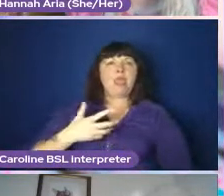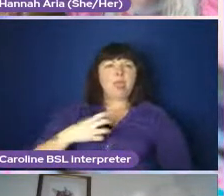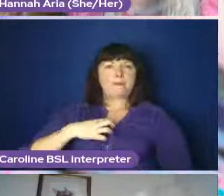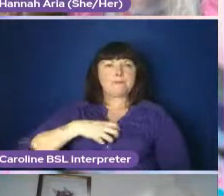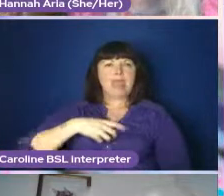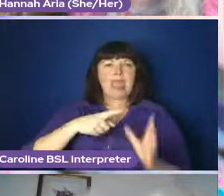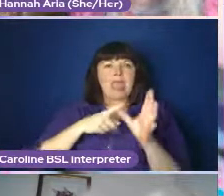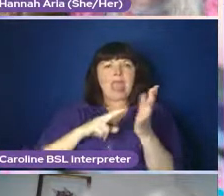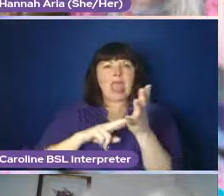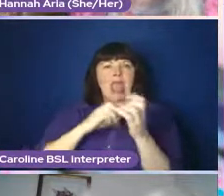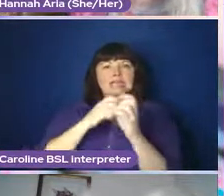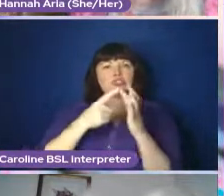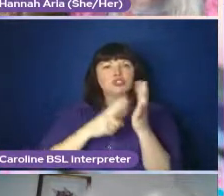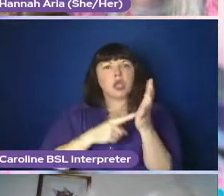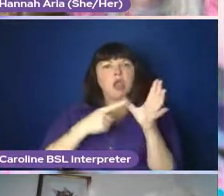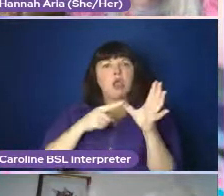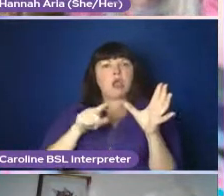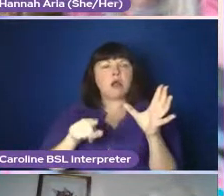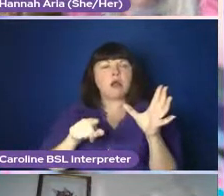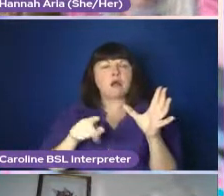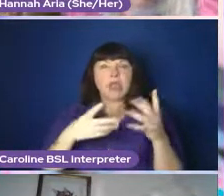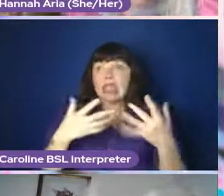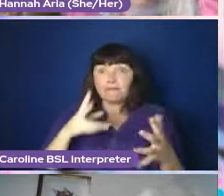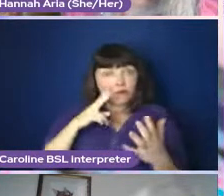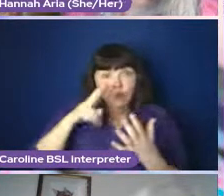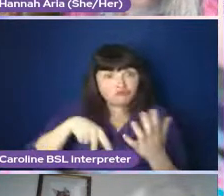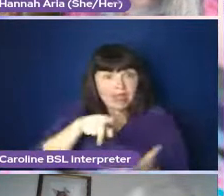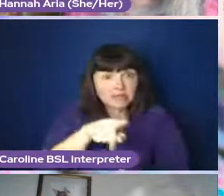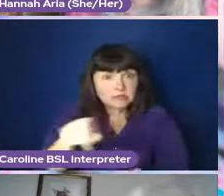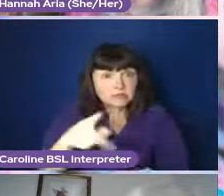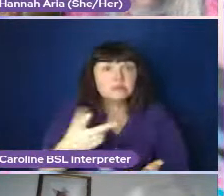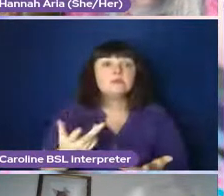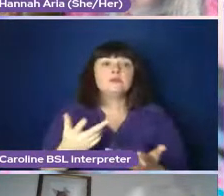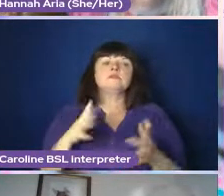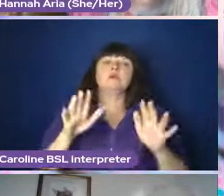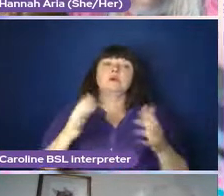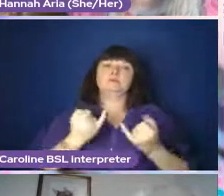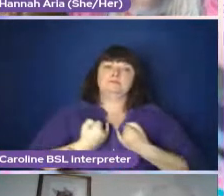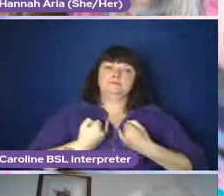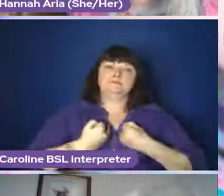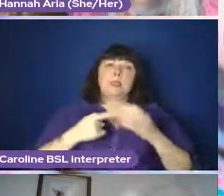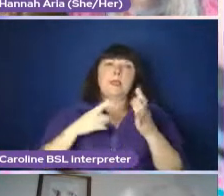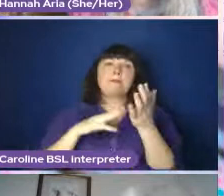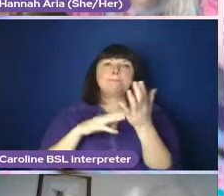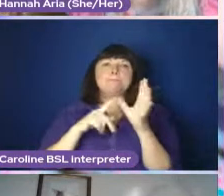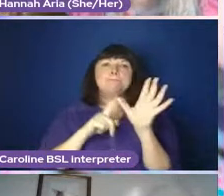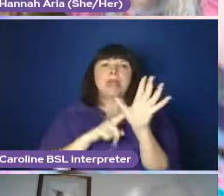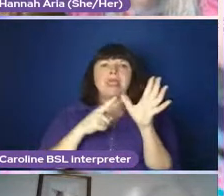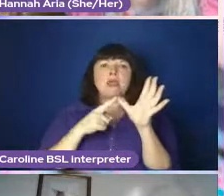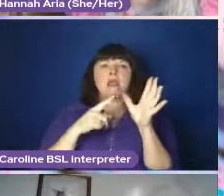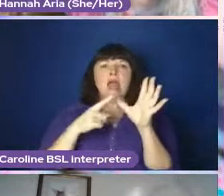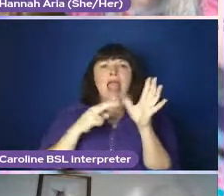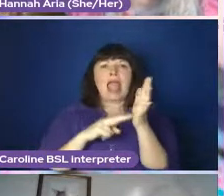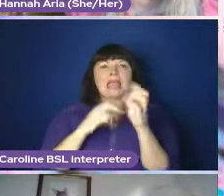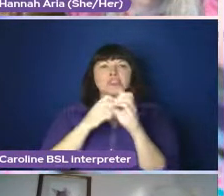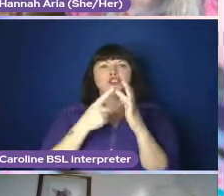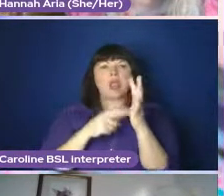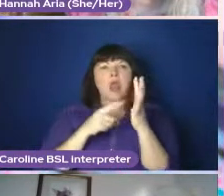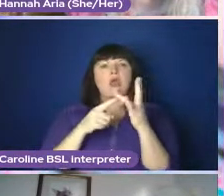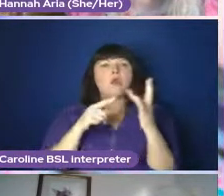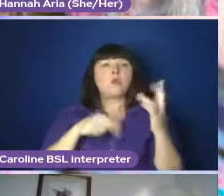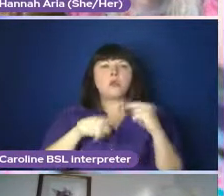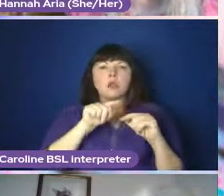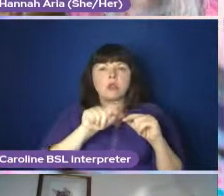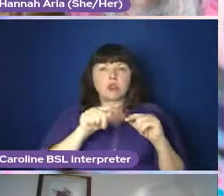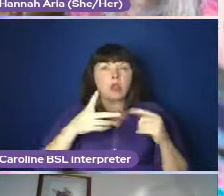lady. If you've not read any of her stuff, just pop her into Google. But yeah, that's what's inspired me